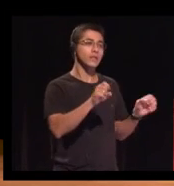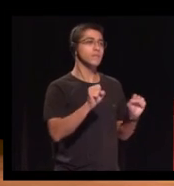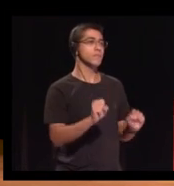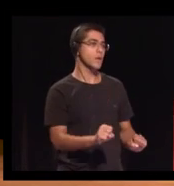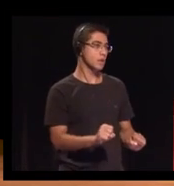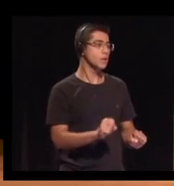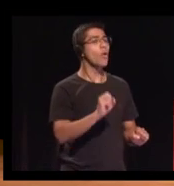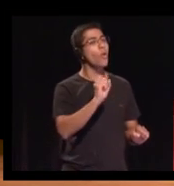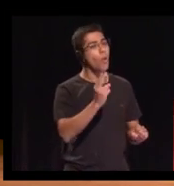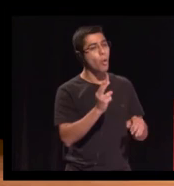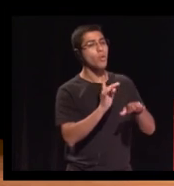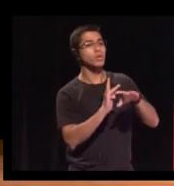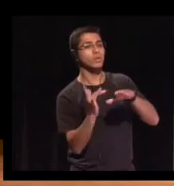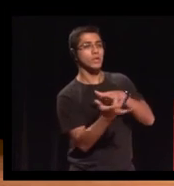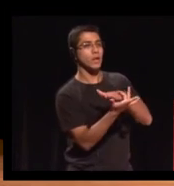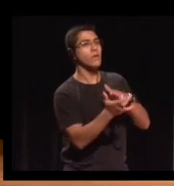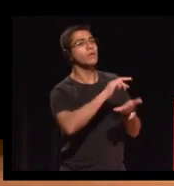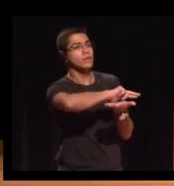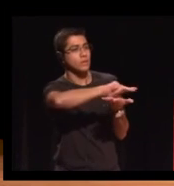these projects.